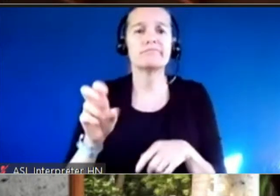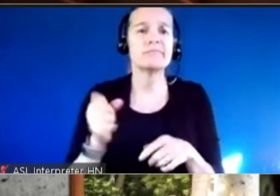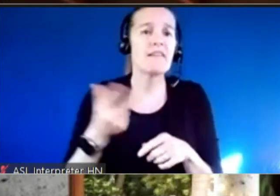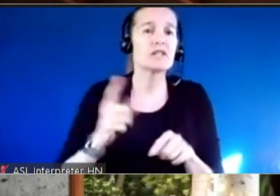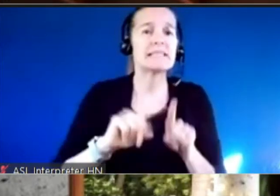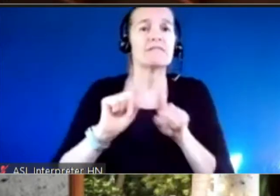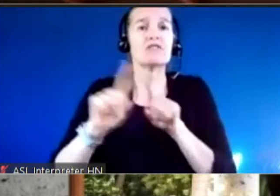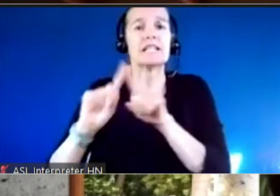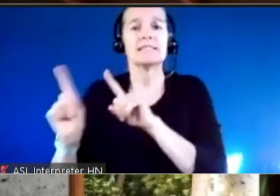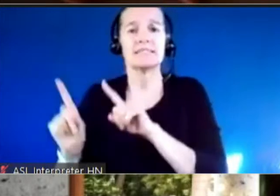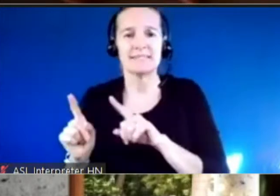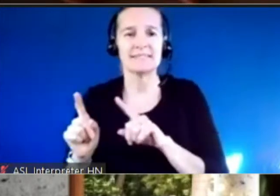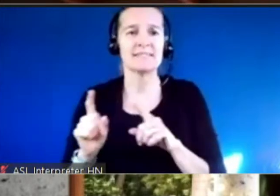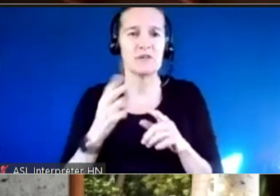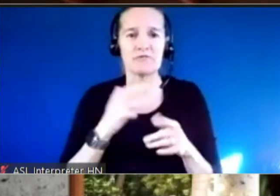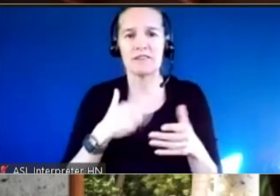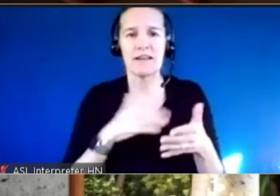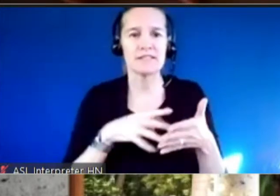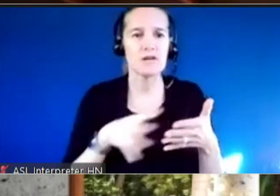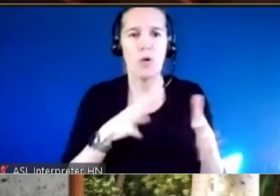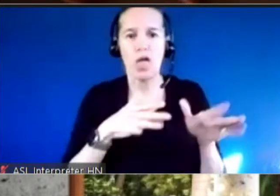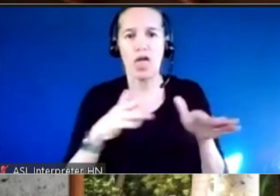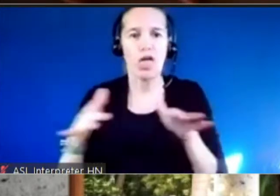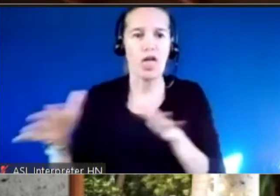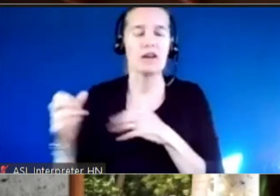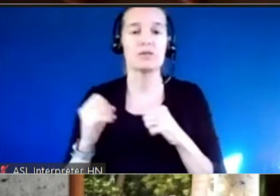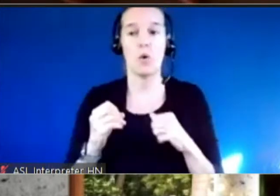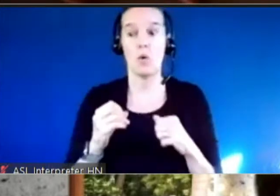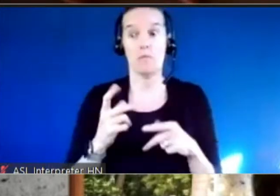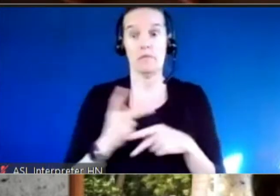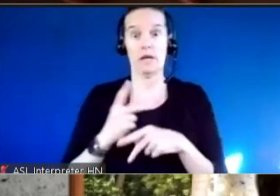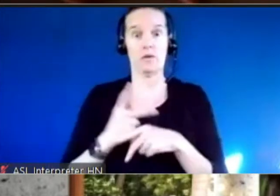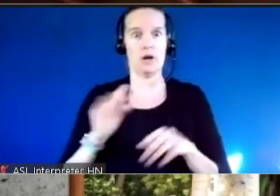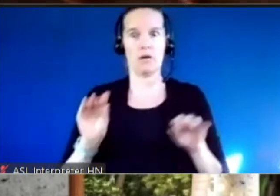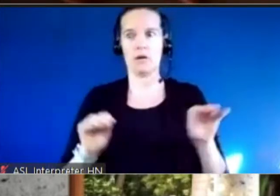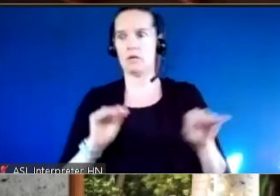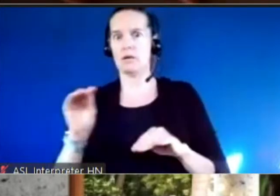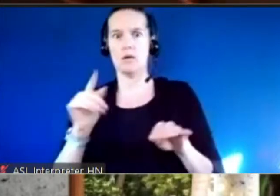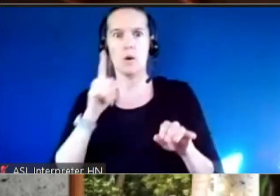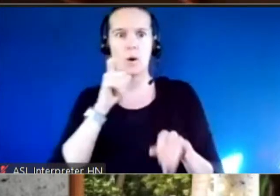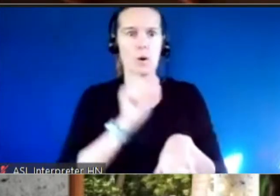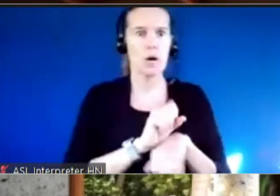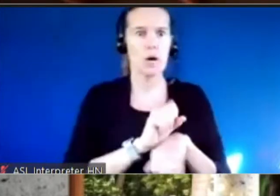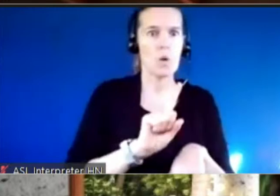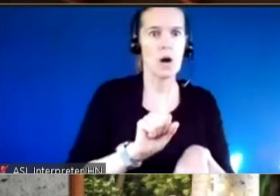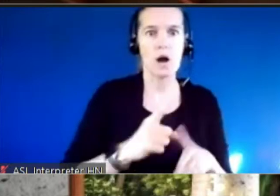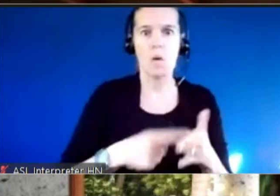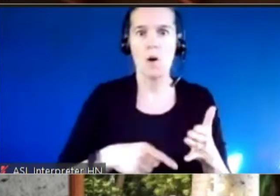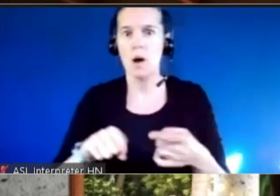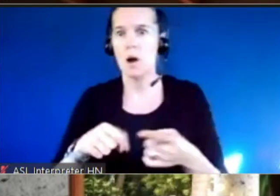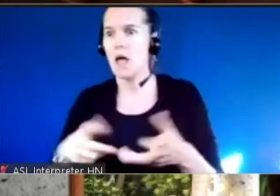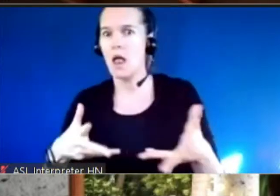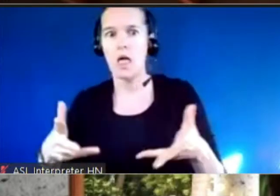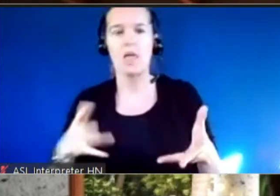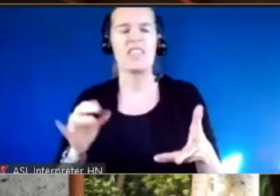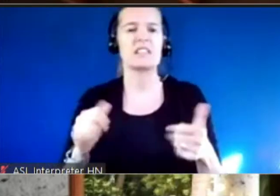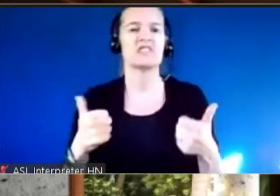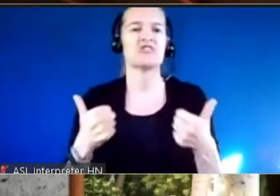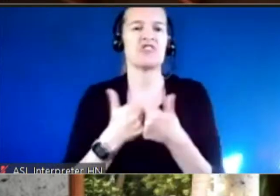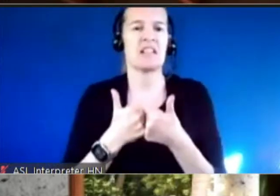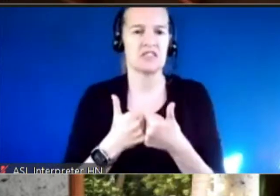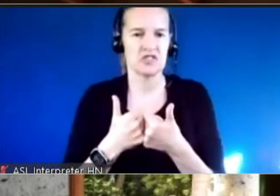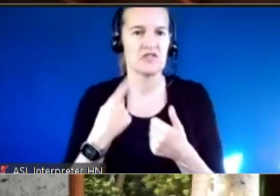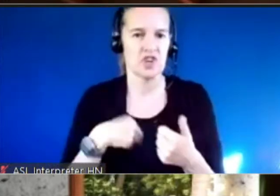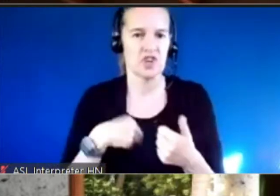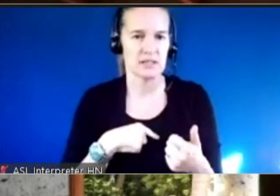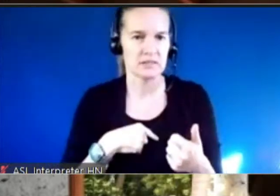so working through those pieces has certainly been part of this challenge in identifying these outbreaks.